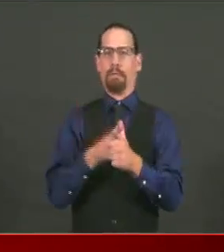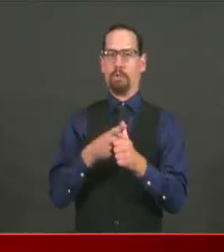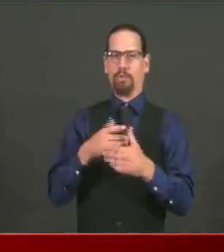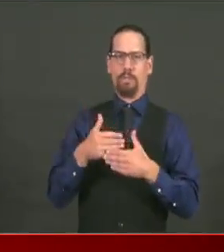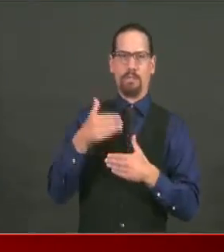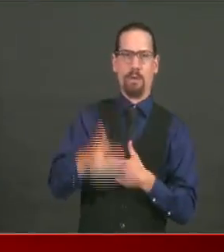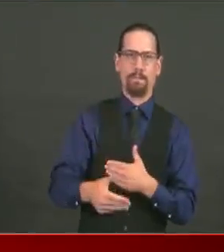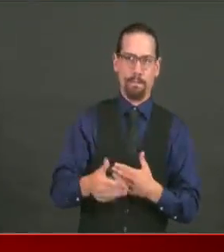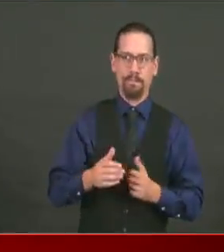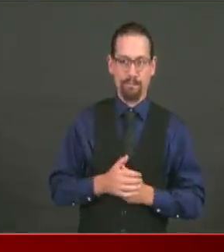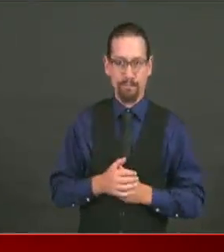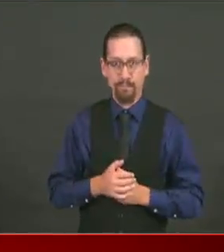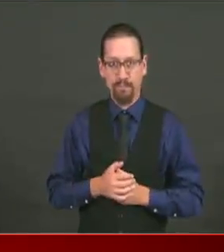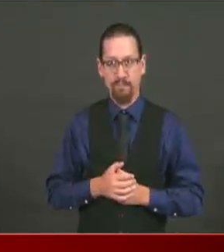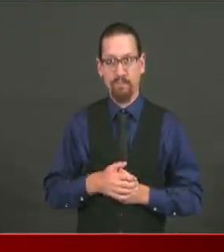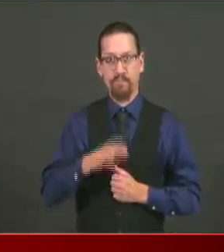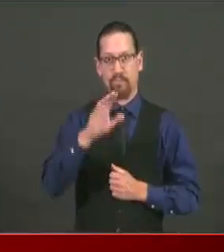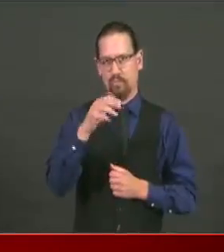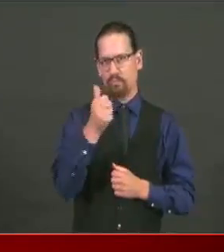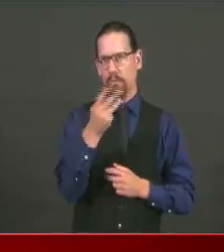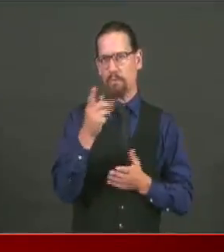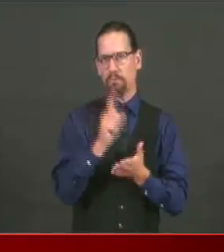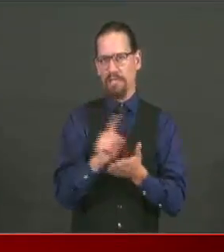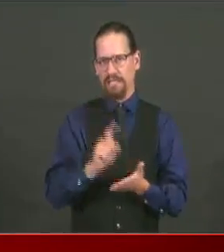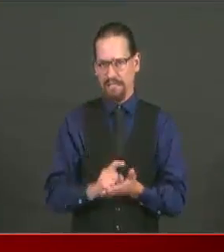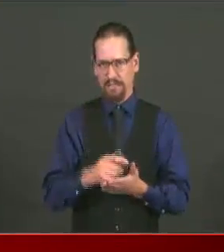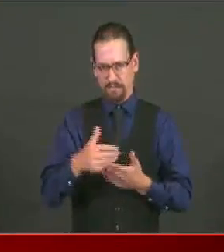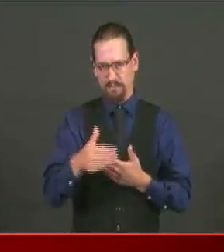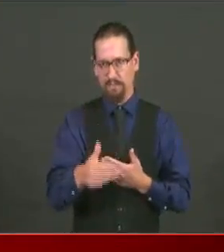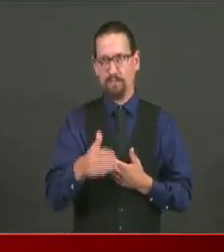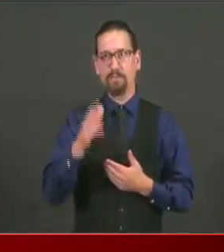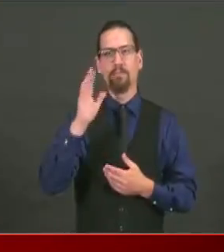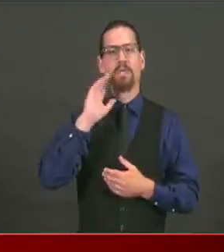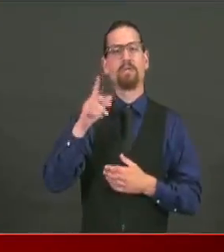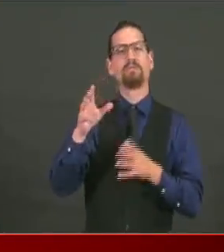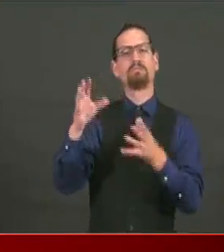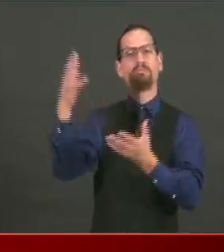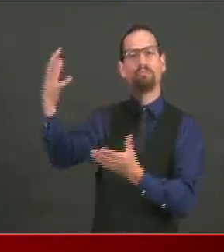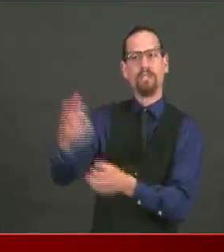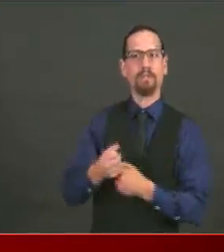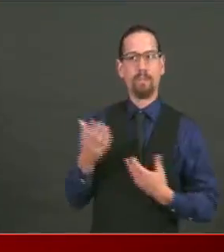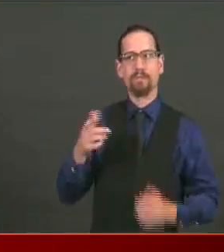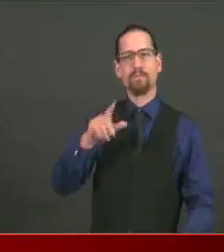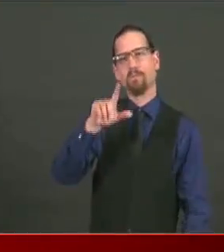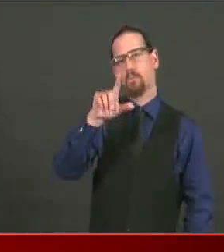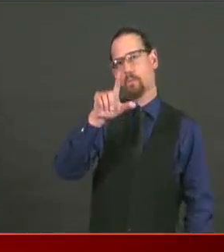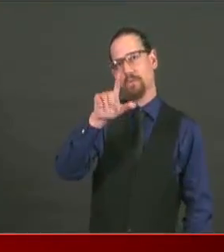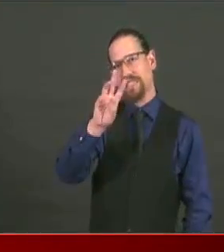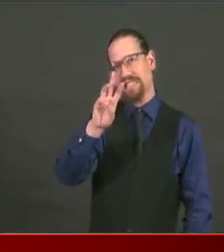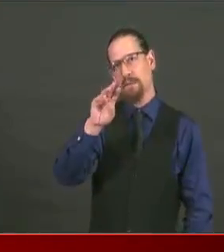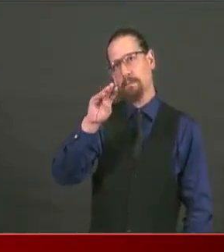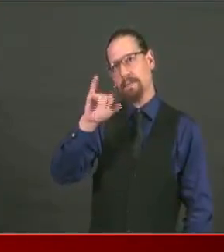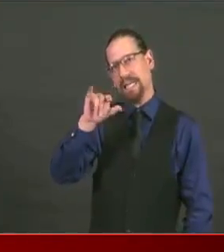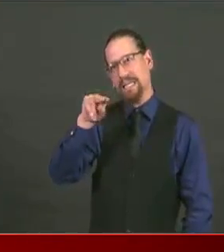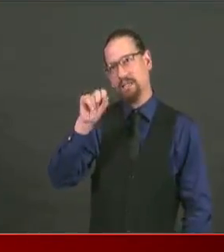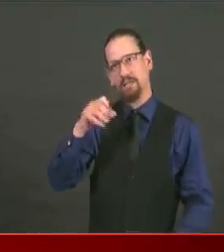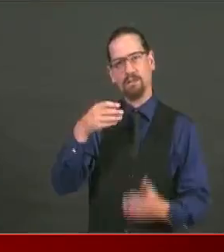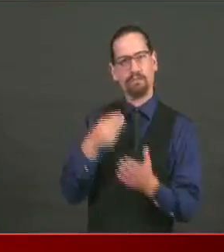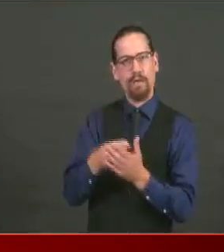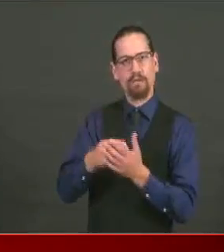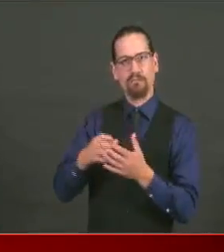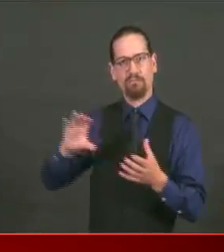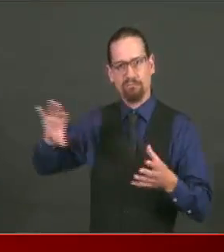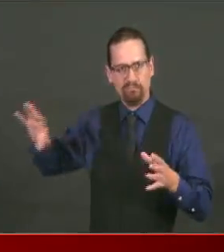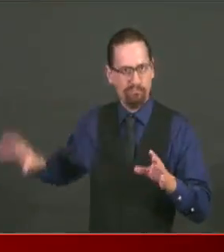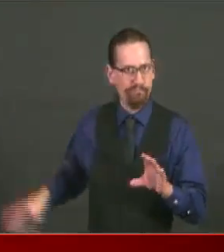In the coming weeks, we're also going to be making $26 million in additional stimulus dollars available for critical small business